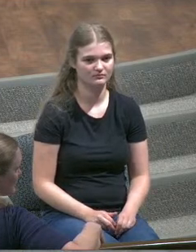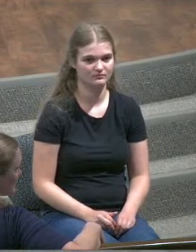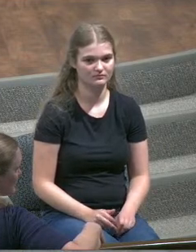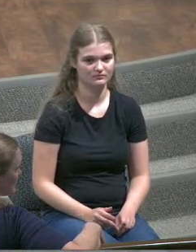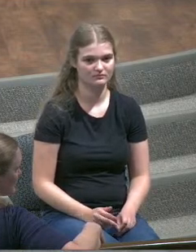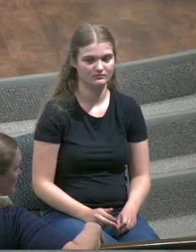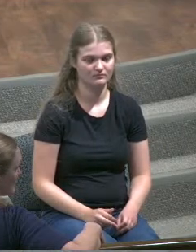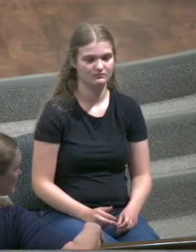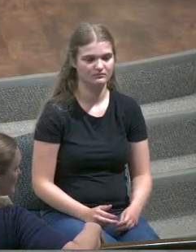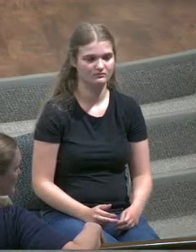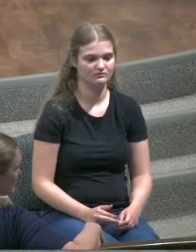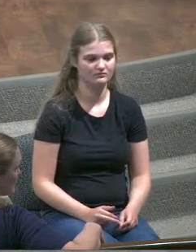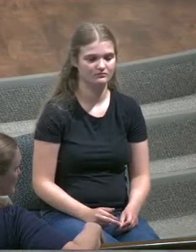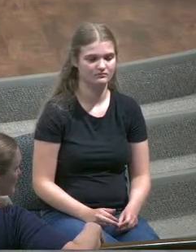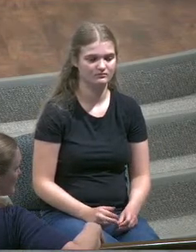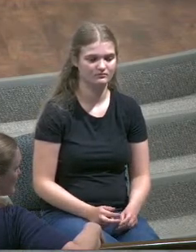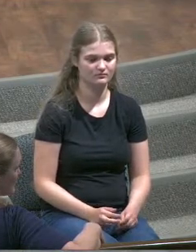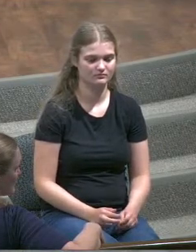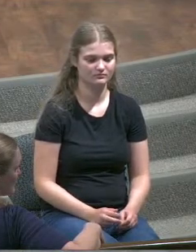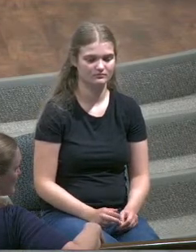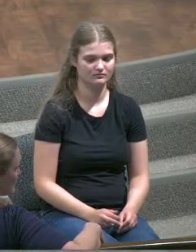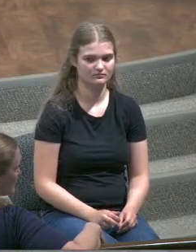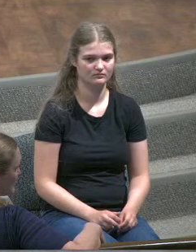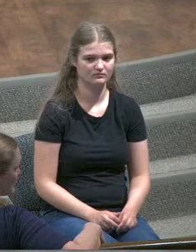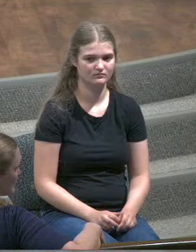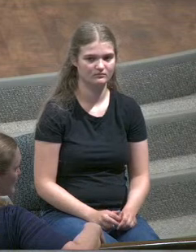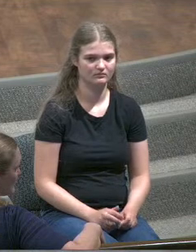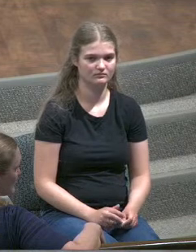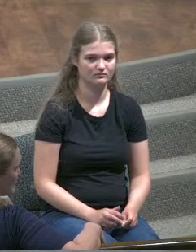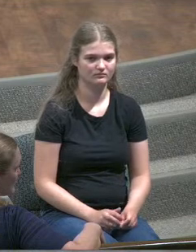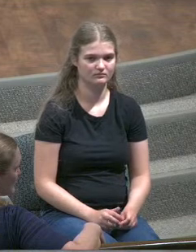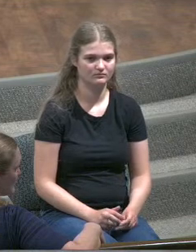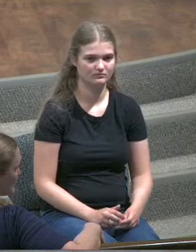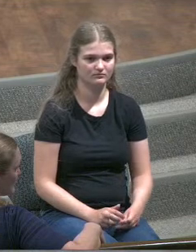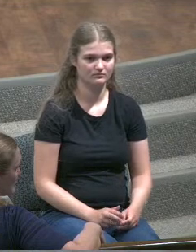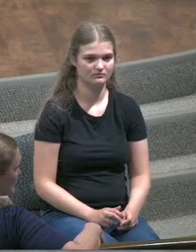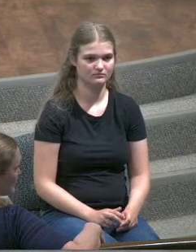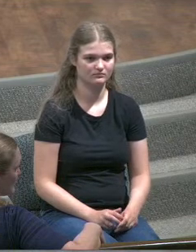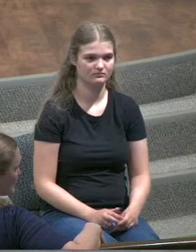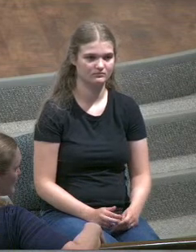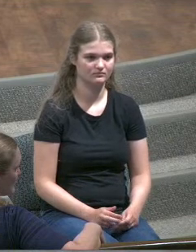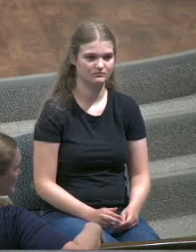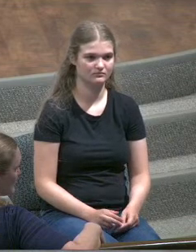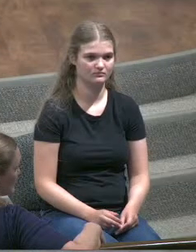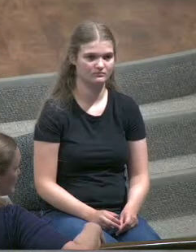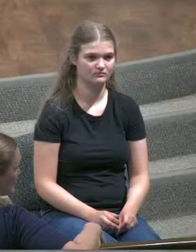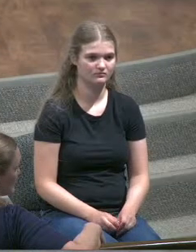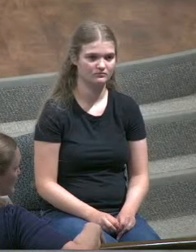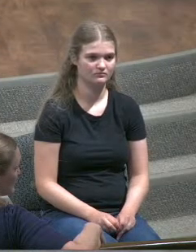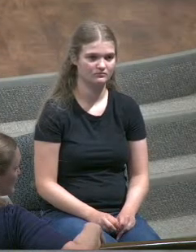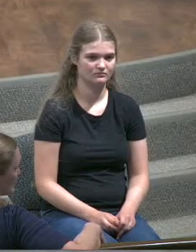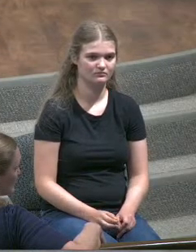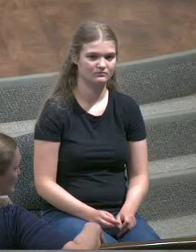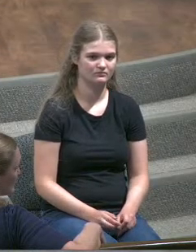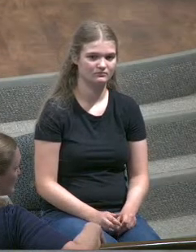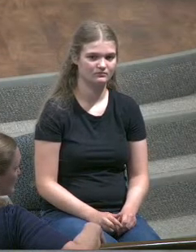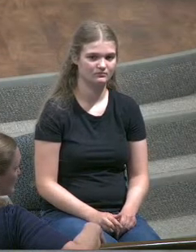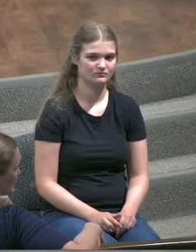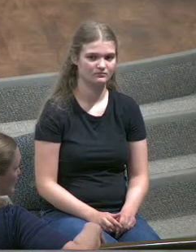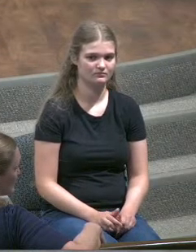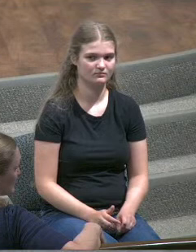easier, to say to the paralytic, 'Your sins are forgiven,' or to say, 'Rise, take up your bed, and